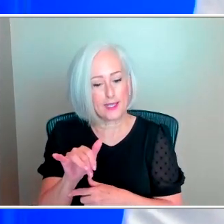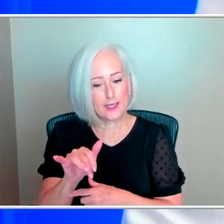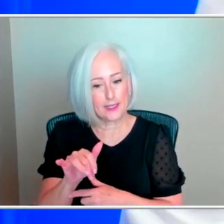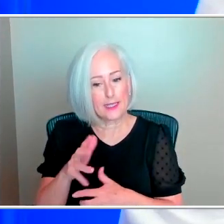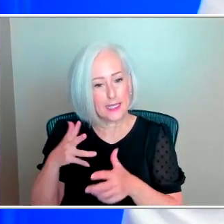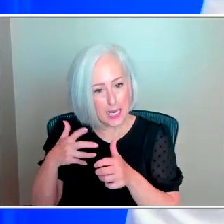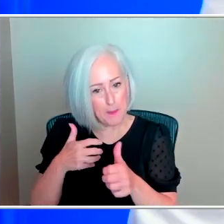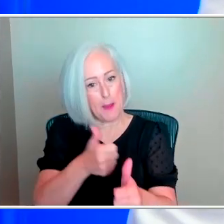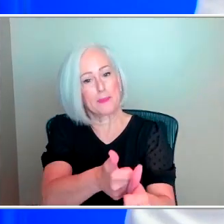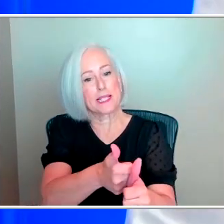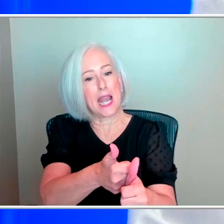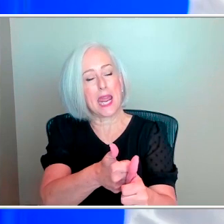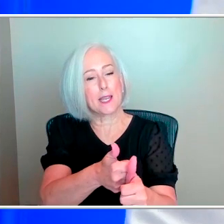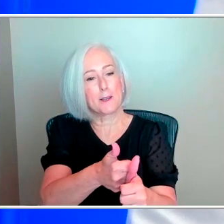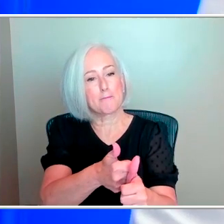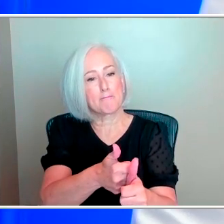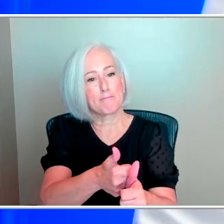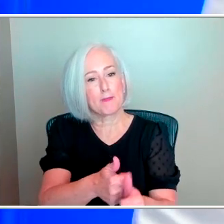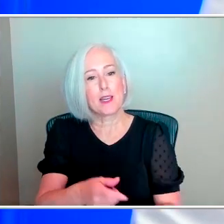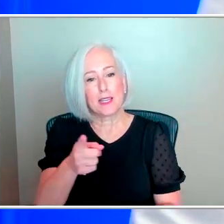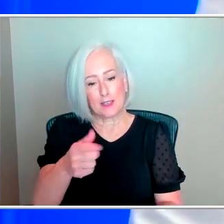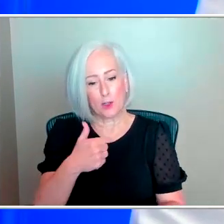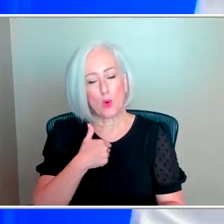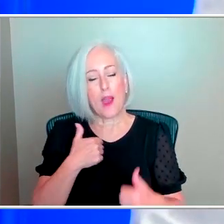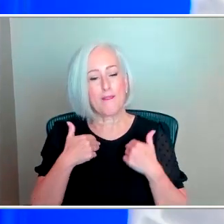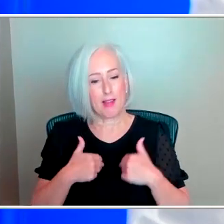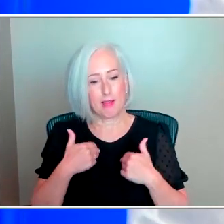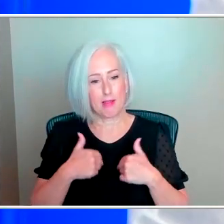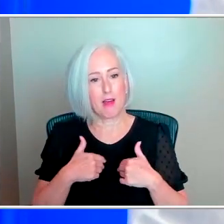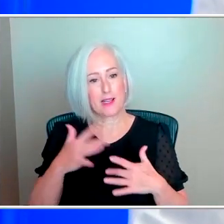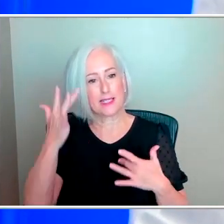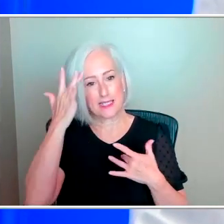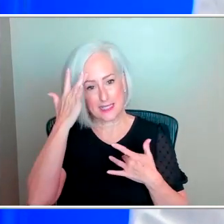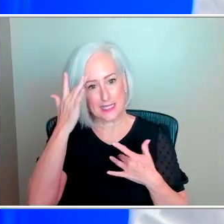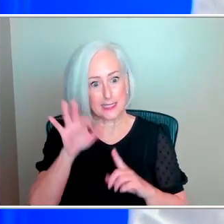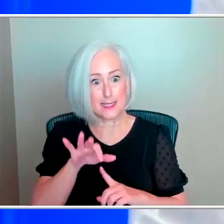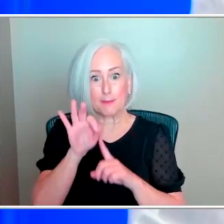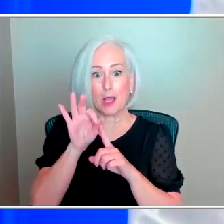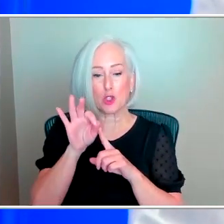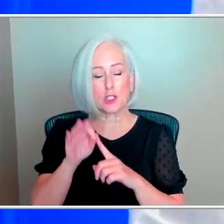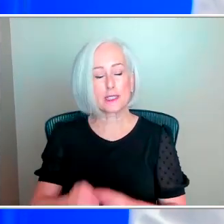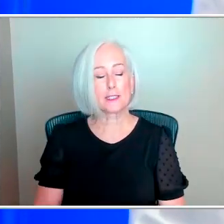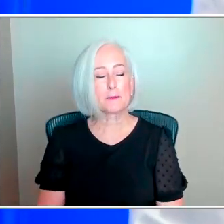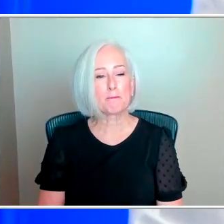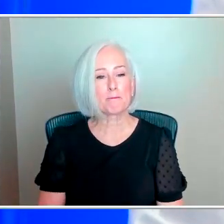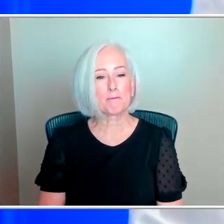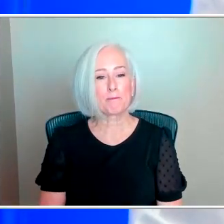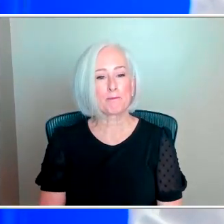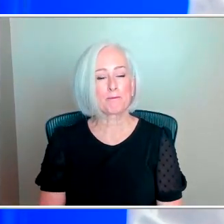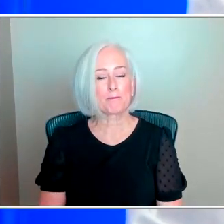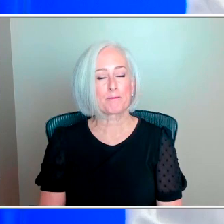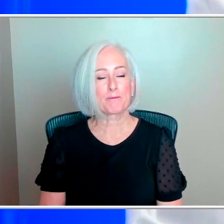if you have lung disease. And I